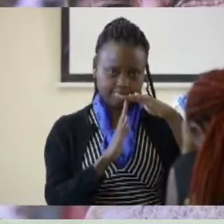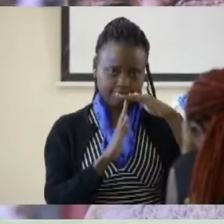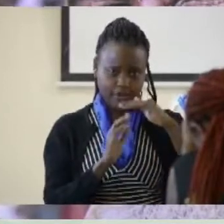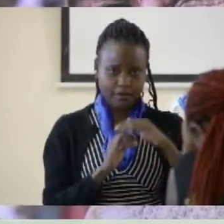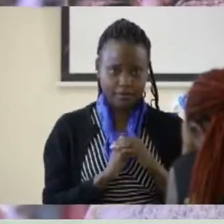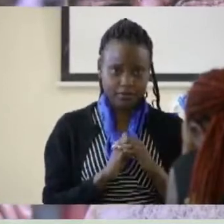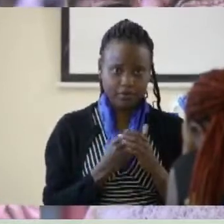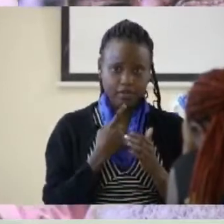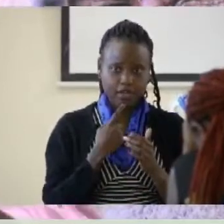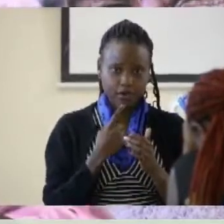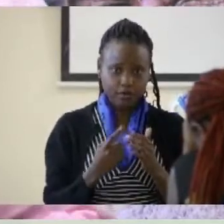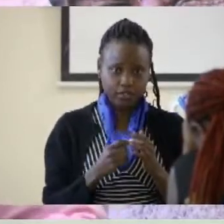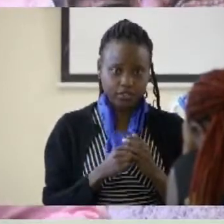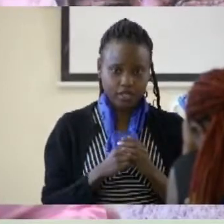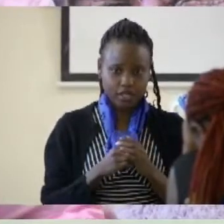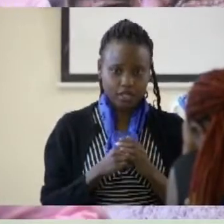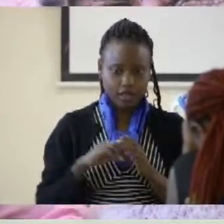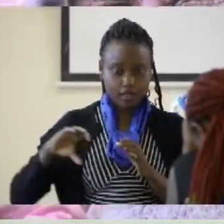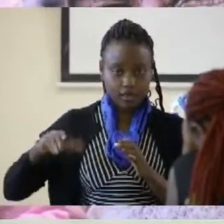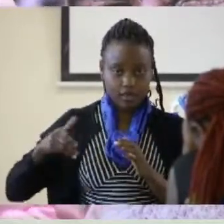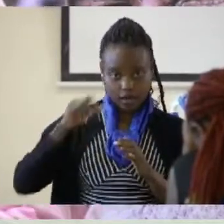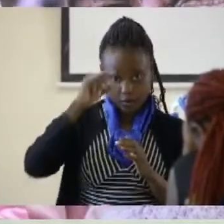I will say this, that the County Government